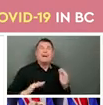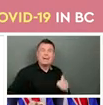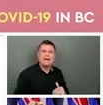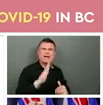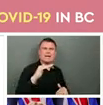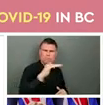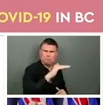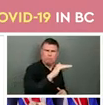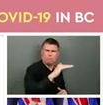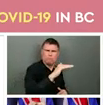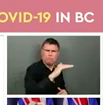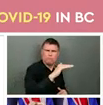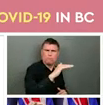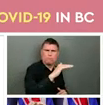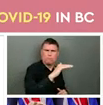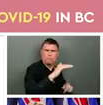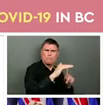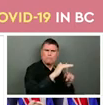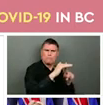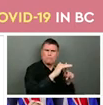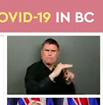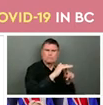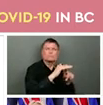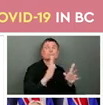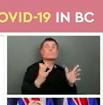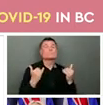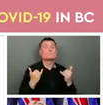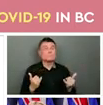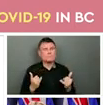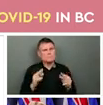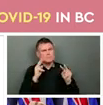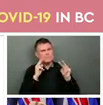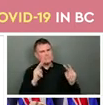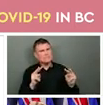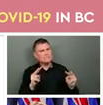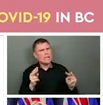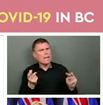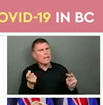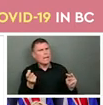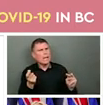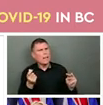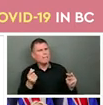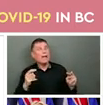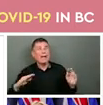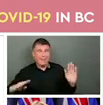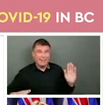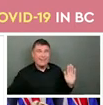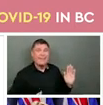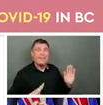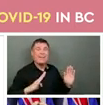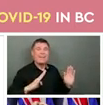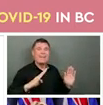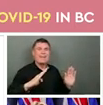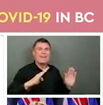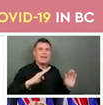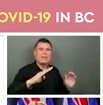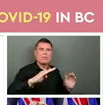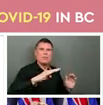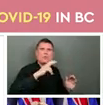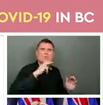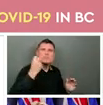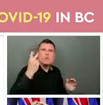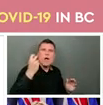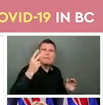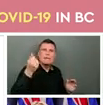age groups. We're now at the point where we're starting to see a little bit of leveling off in the 12 to 19-year-olds. And so now's the time